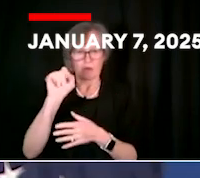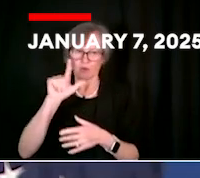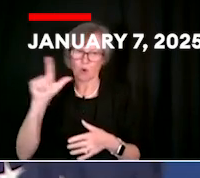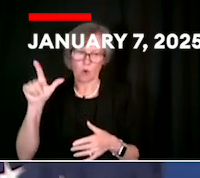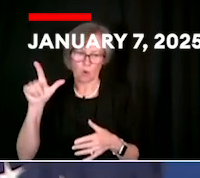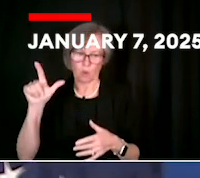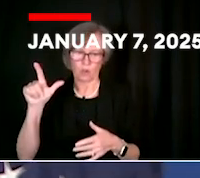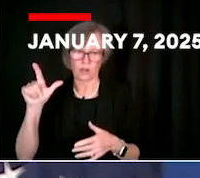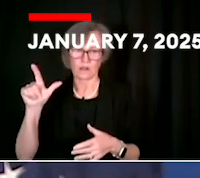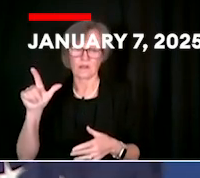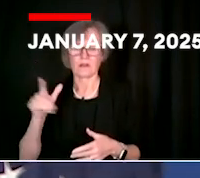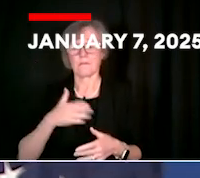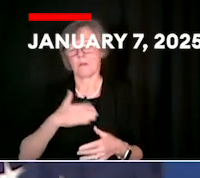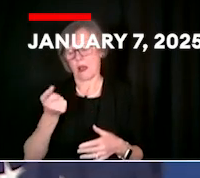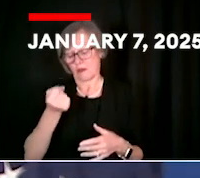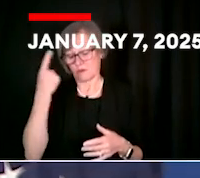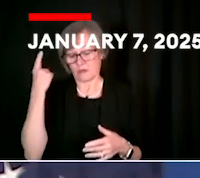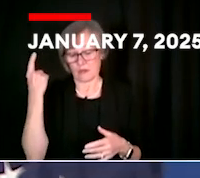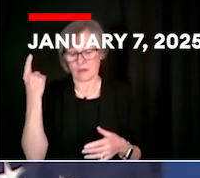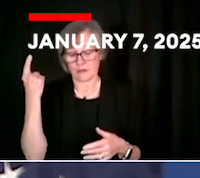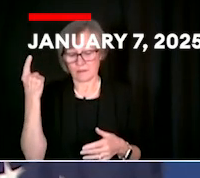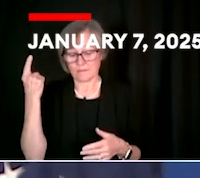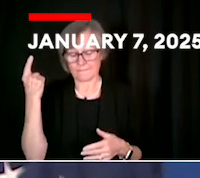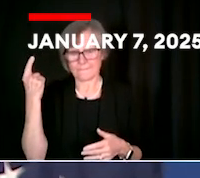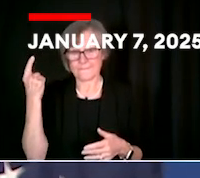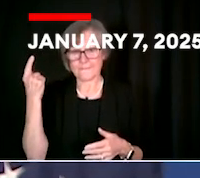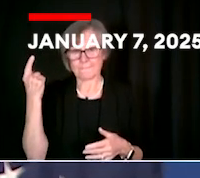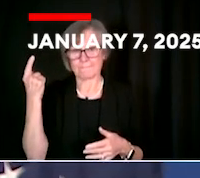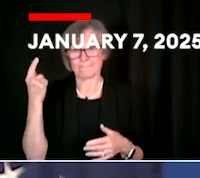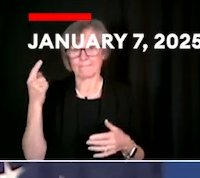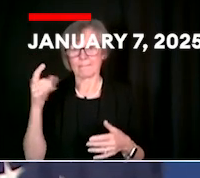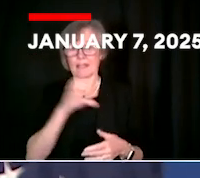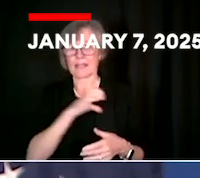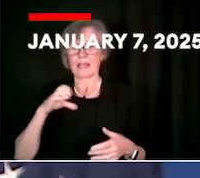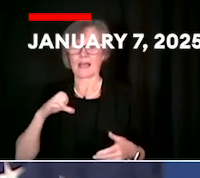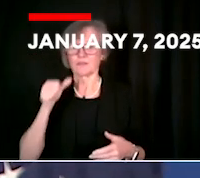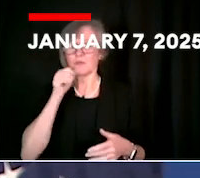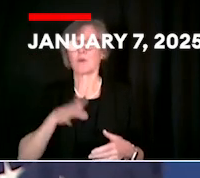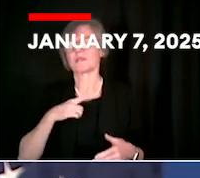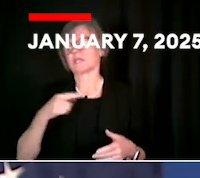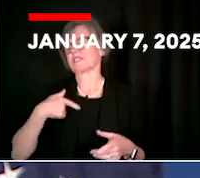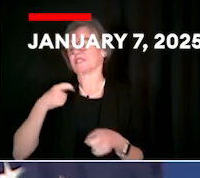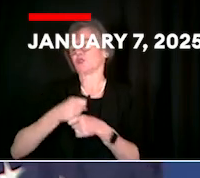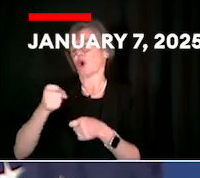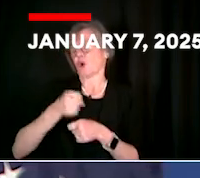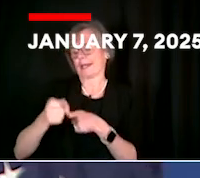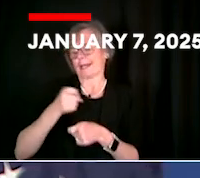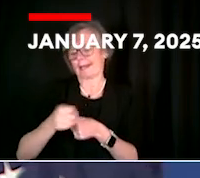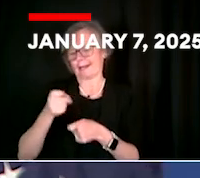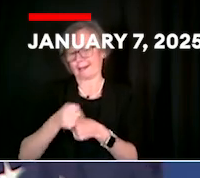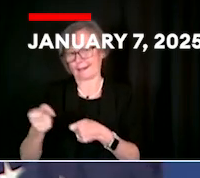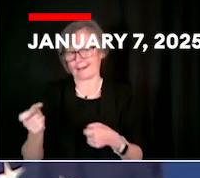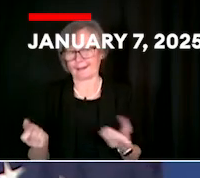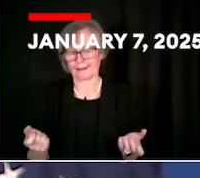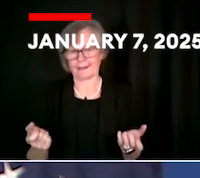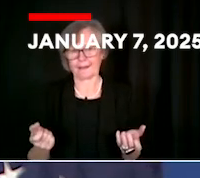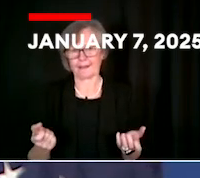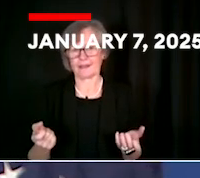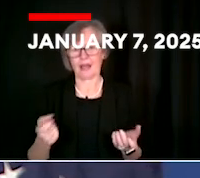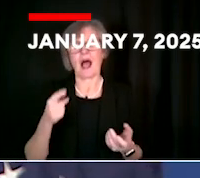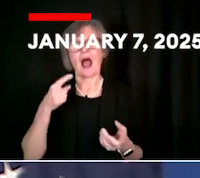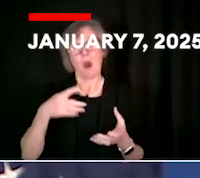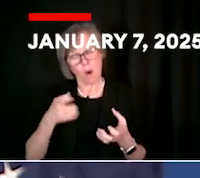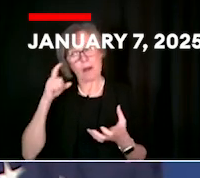of my understanding, the councilwoman said she was joking, and I would like to believe she